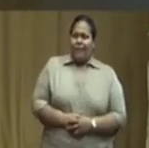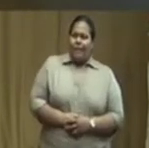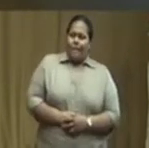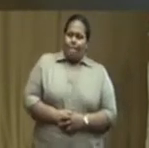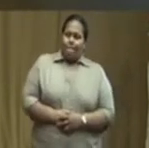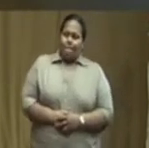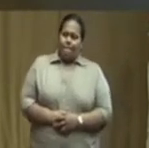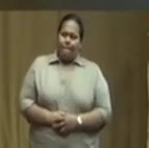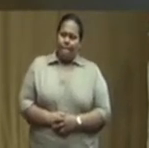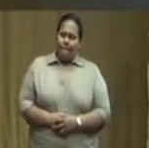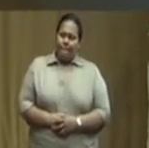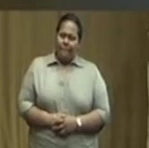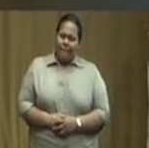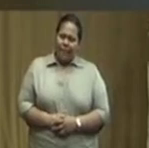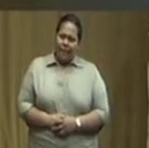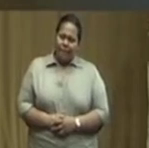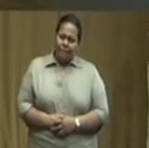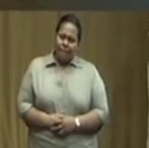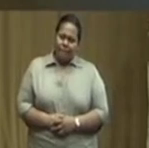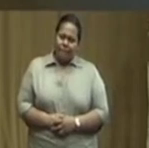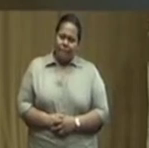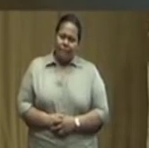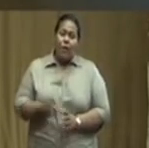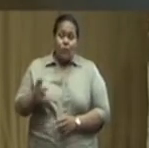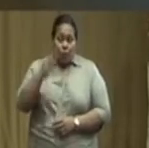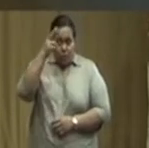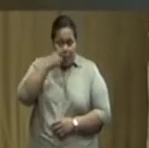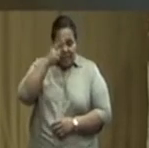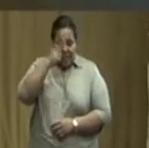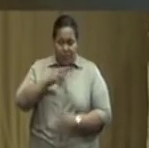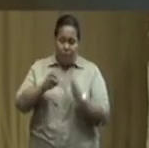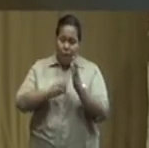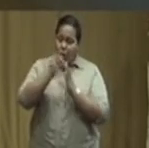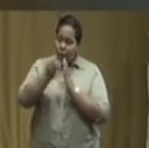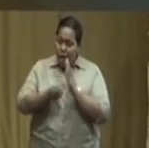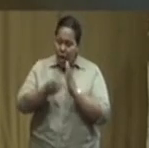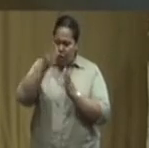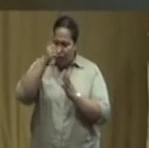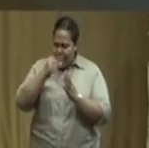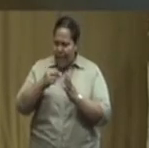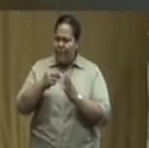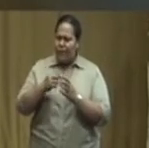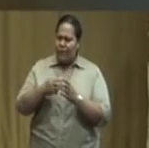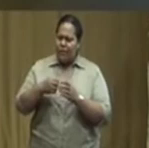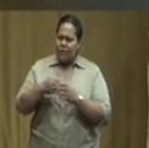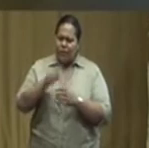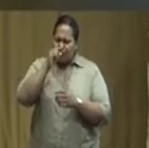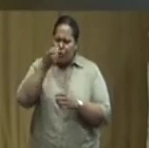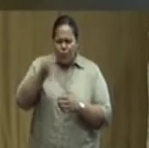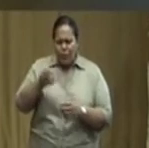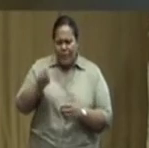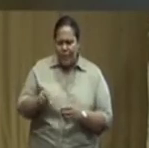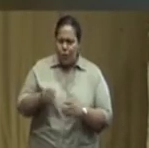Thirdly, a risk of OER can, I think, be used as an administrative excuse for not investing in important